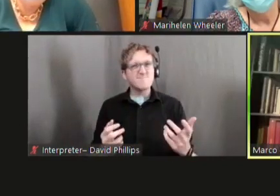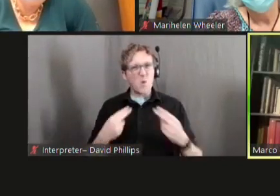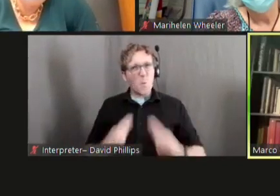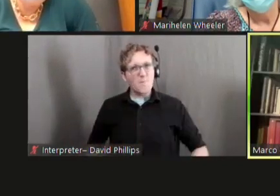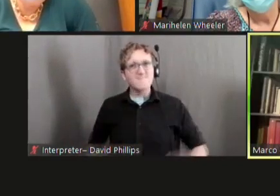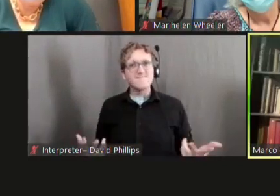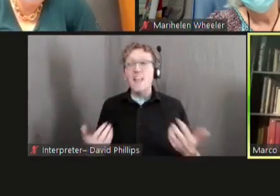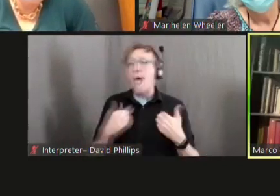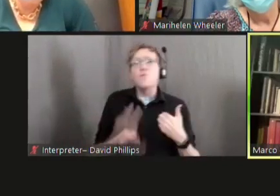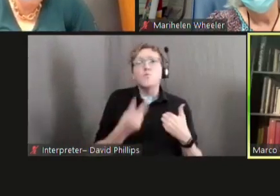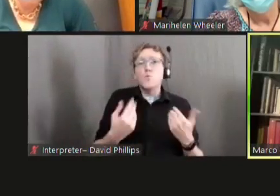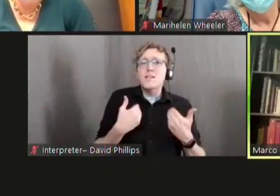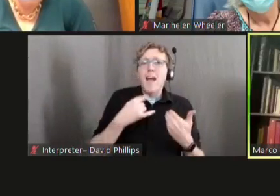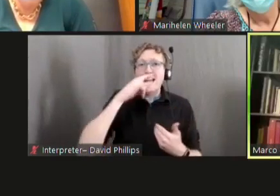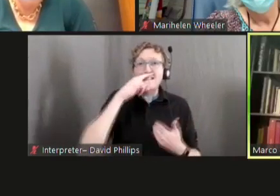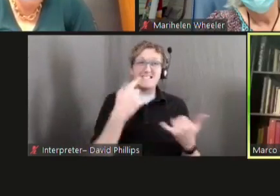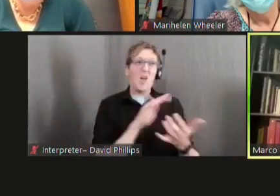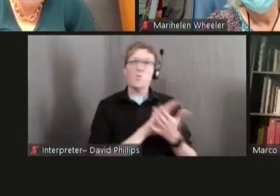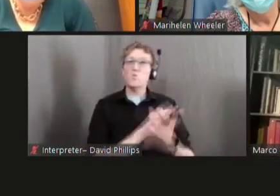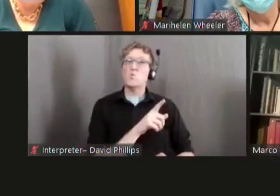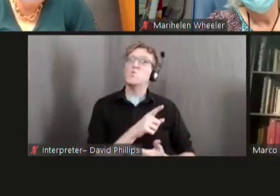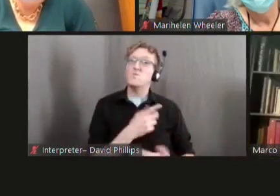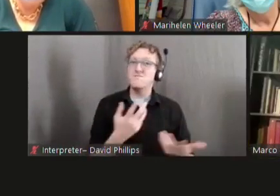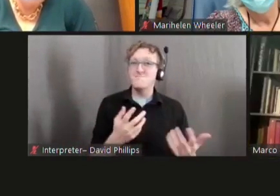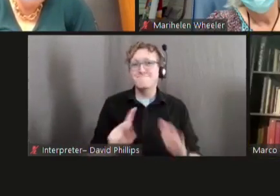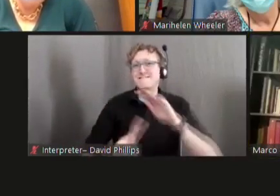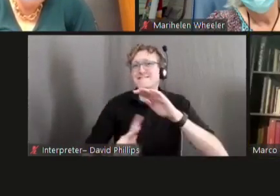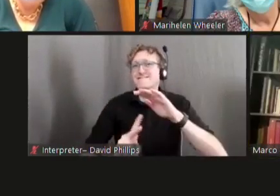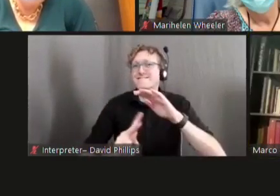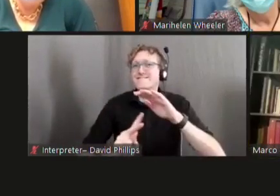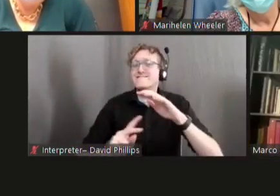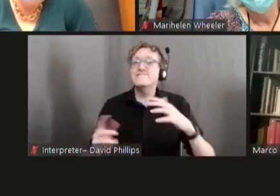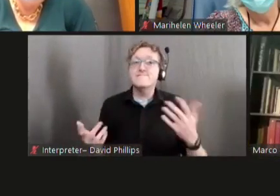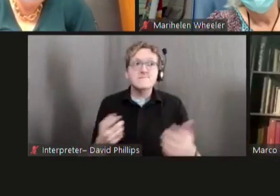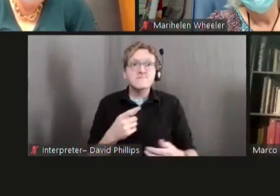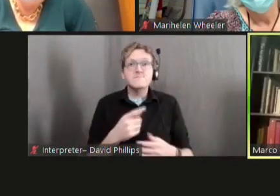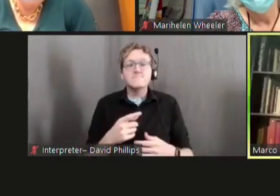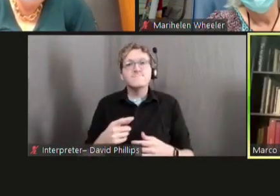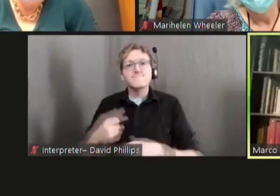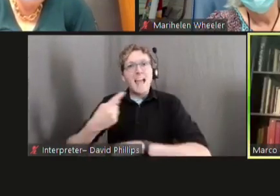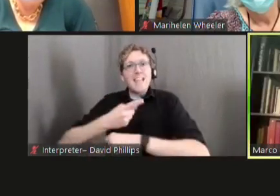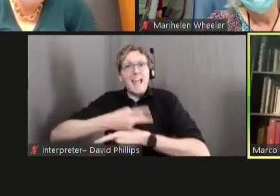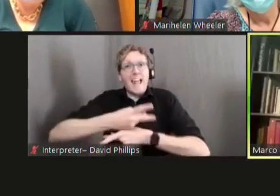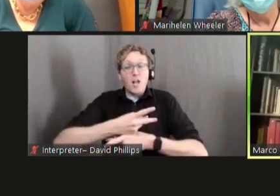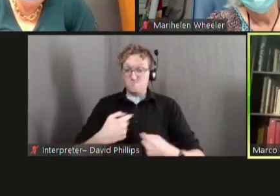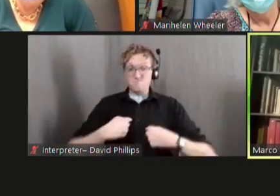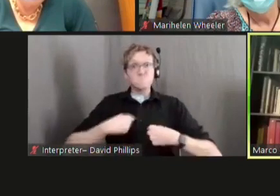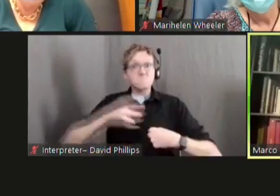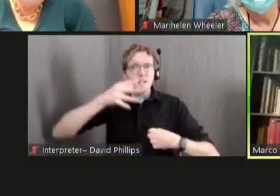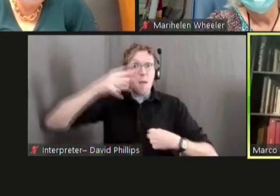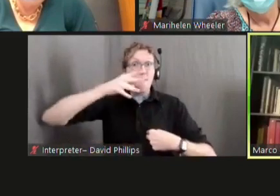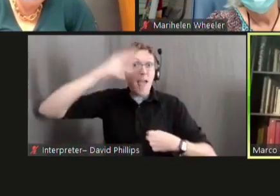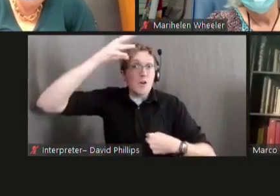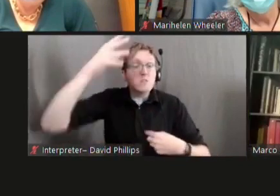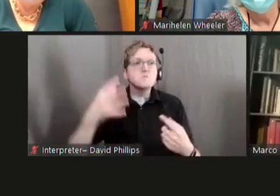in school right now, in kindergarten and daycare. And I am, as a parent, very